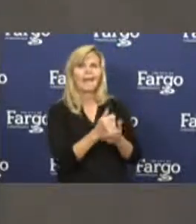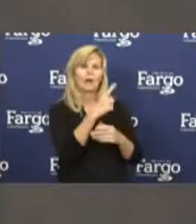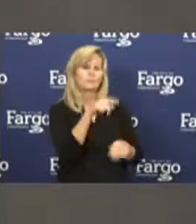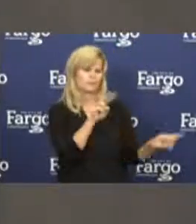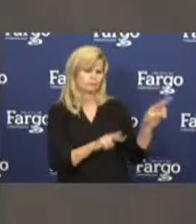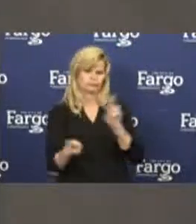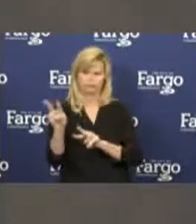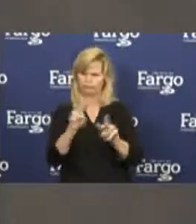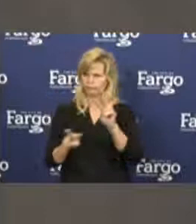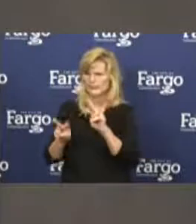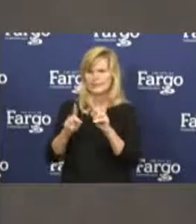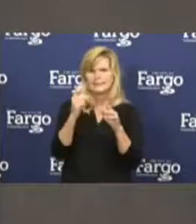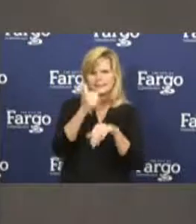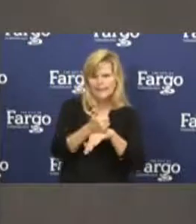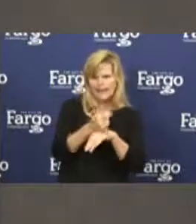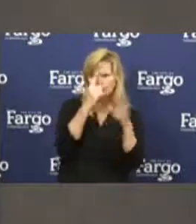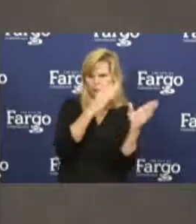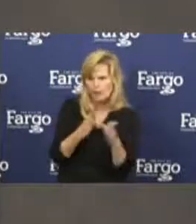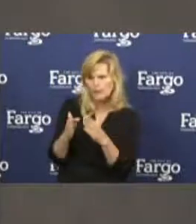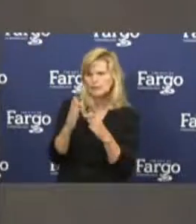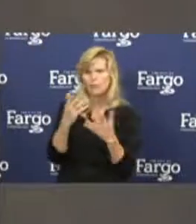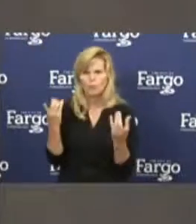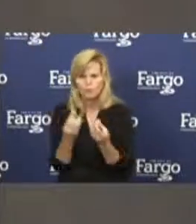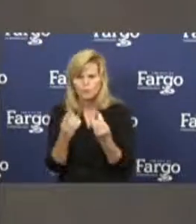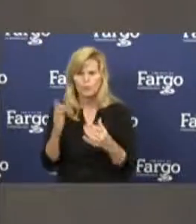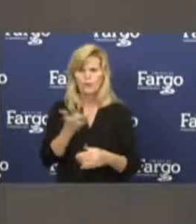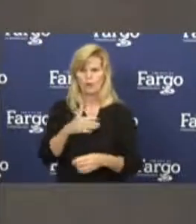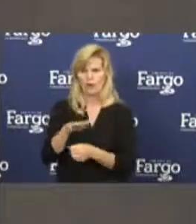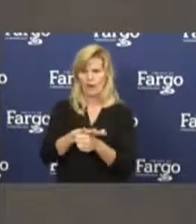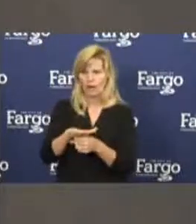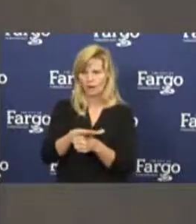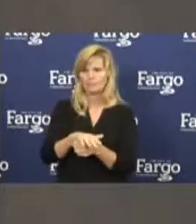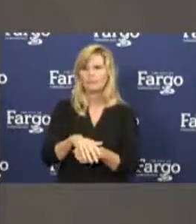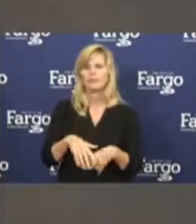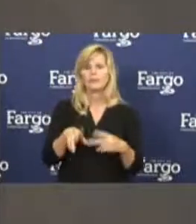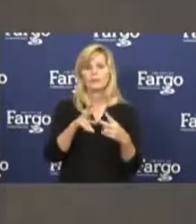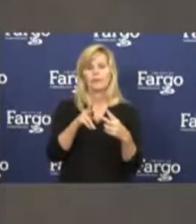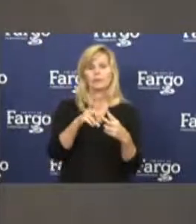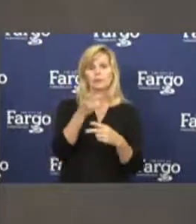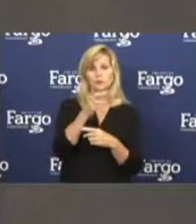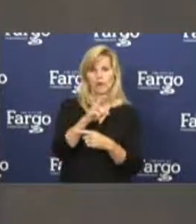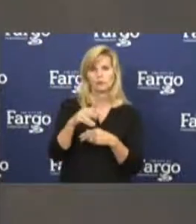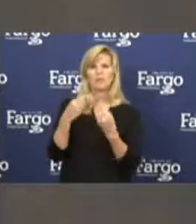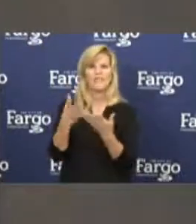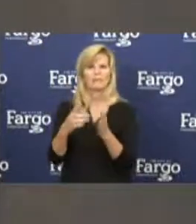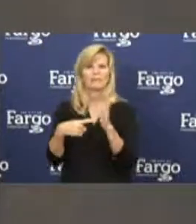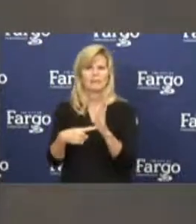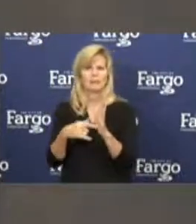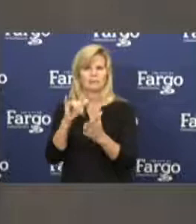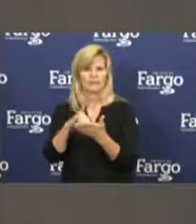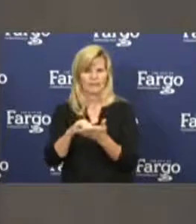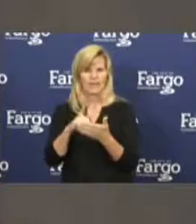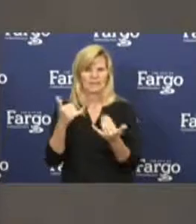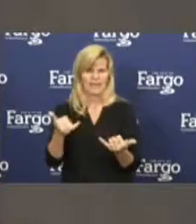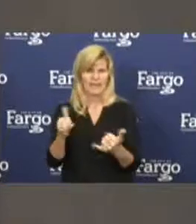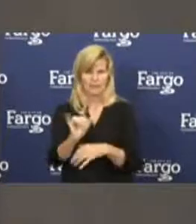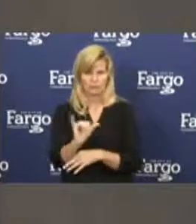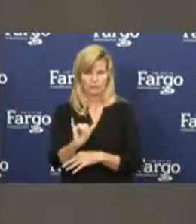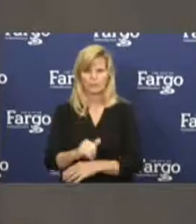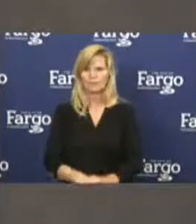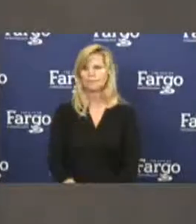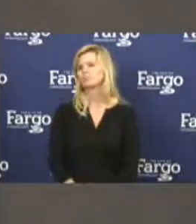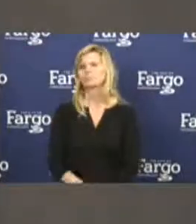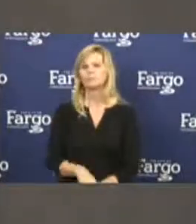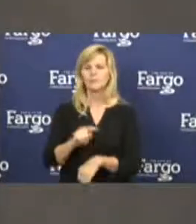and identifying further needs in our area. And Brenton and Dr. Carson will be giving examples of that in this briefing today.